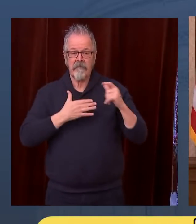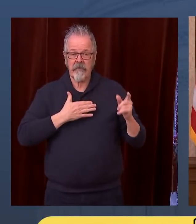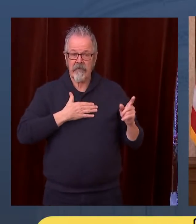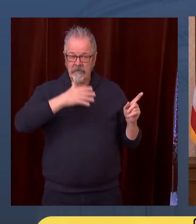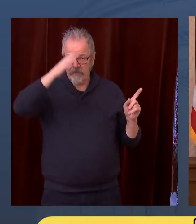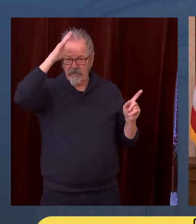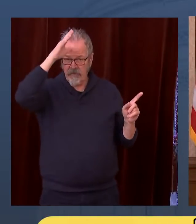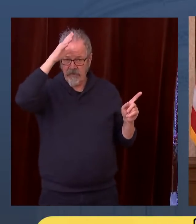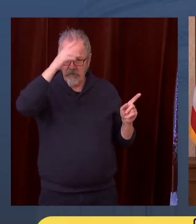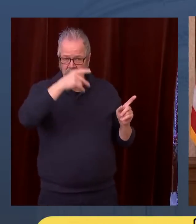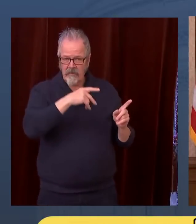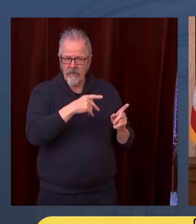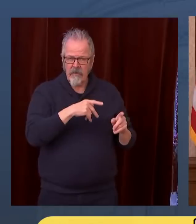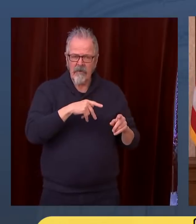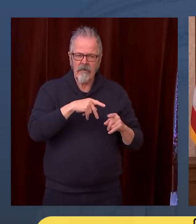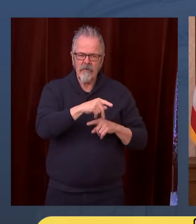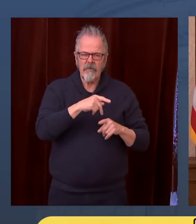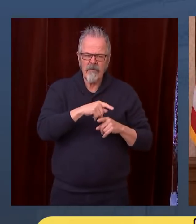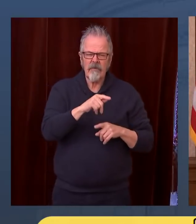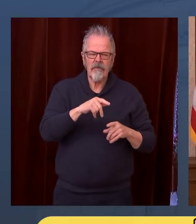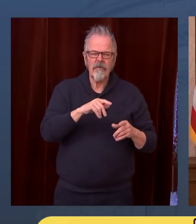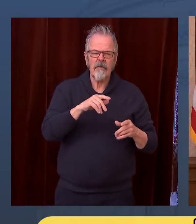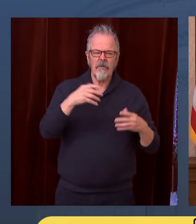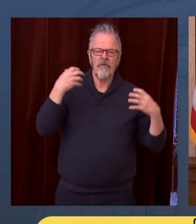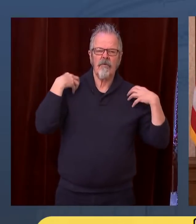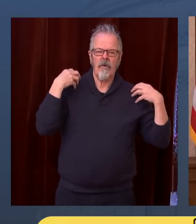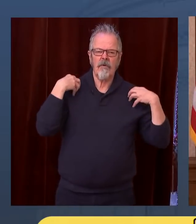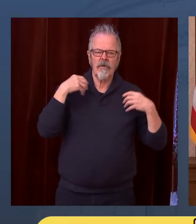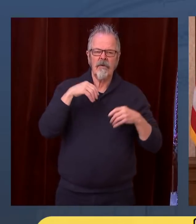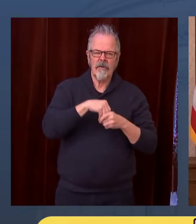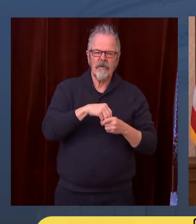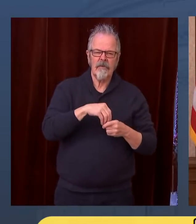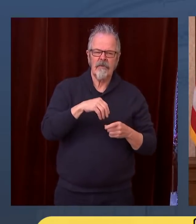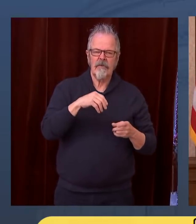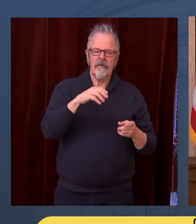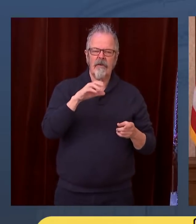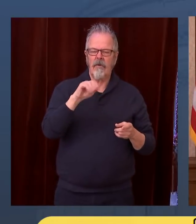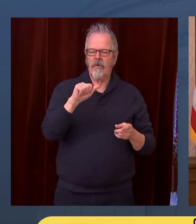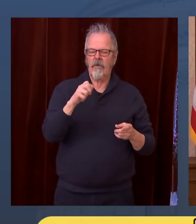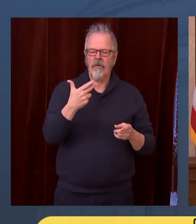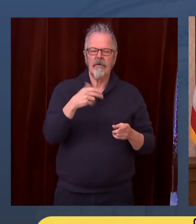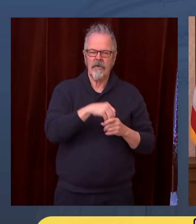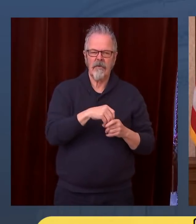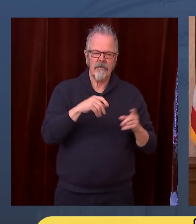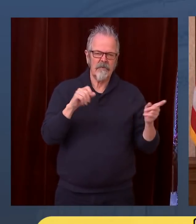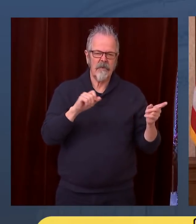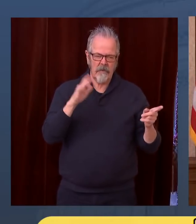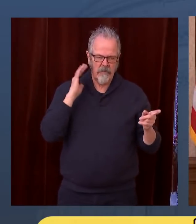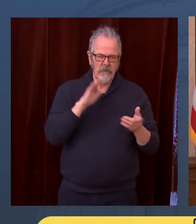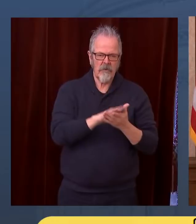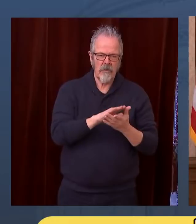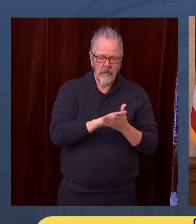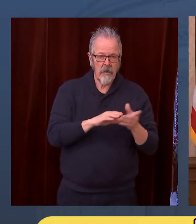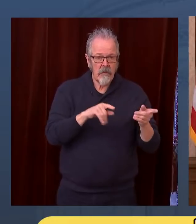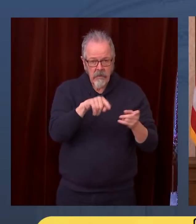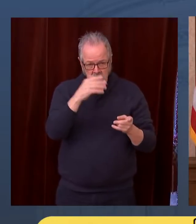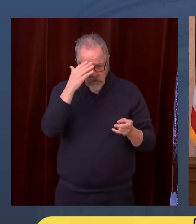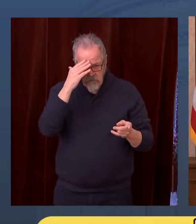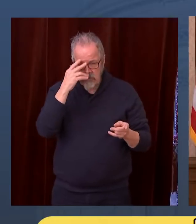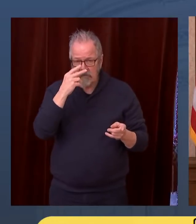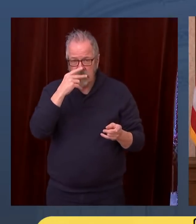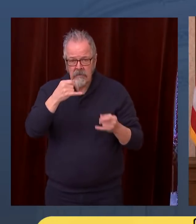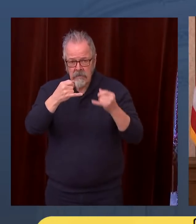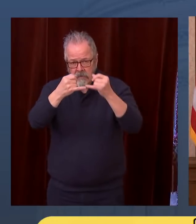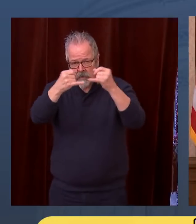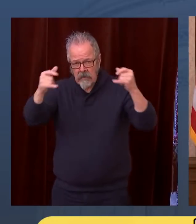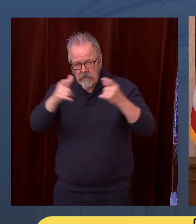taught his runners, he says, look, guys, I know as you get towards the finish line, you kind of want to let up. You see that tape. You